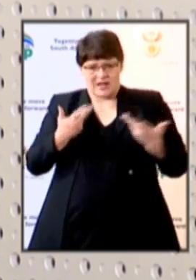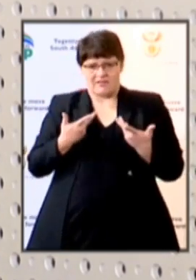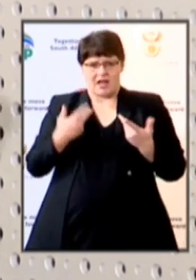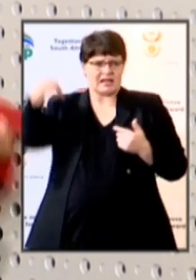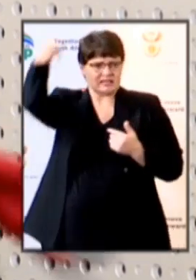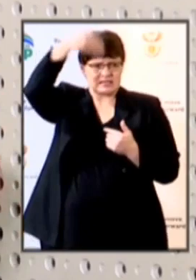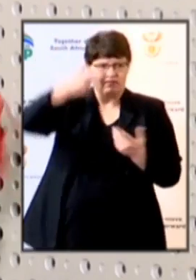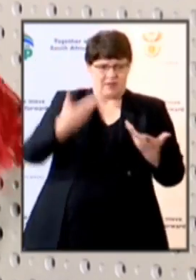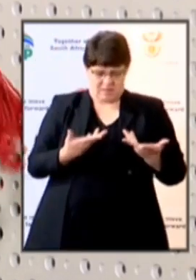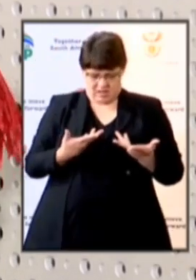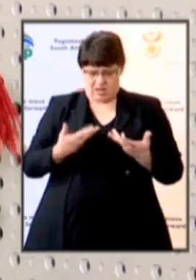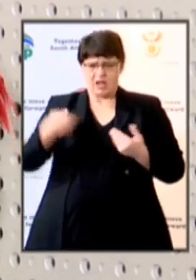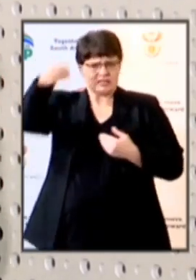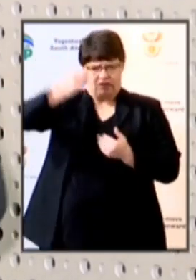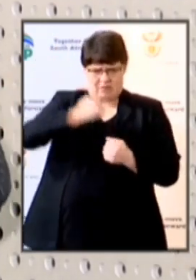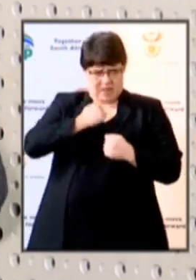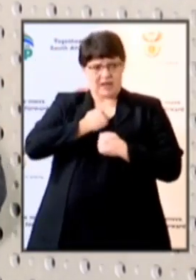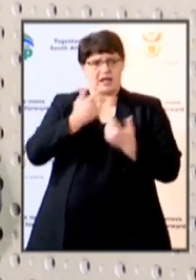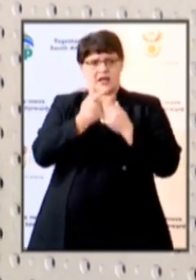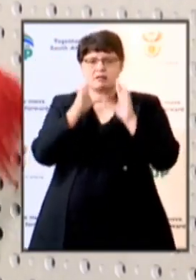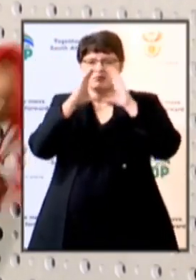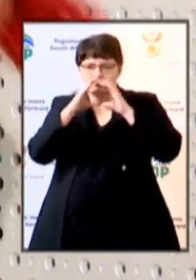My scarf here can be a mask.